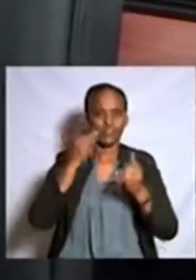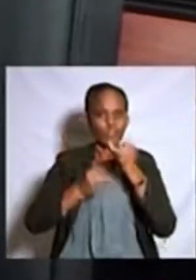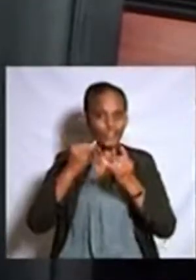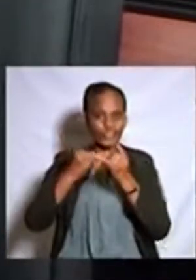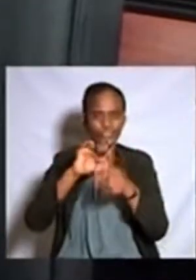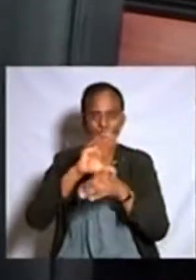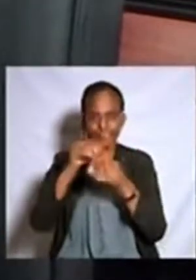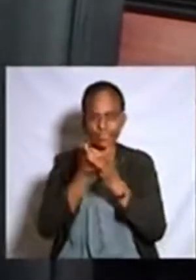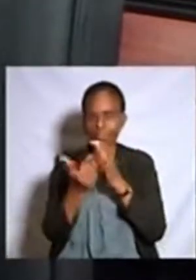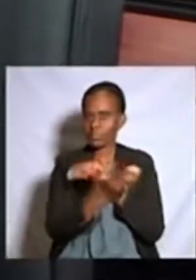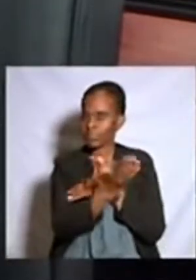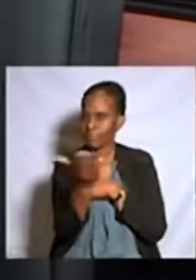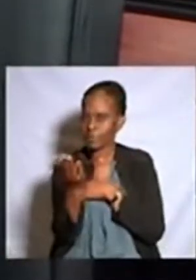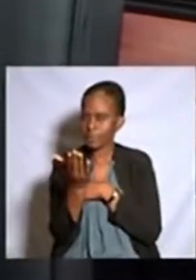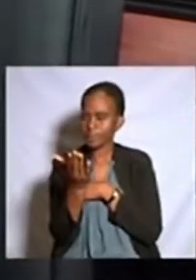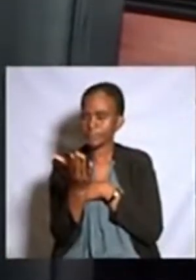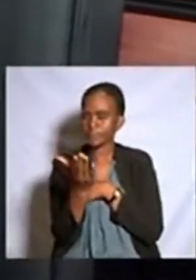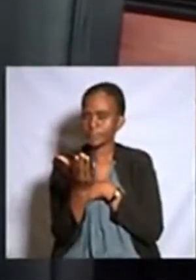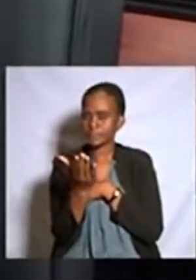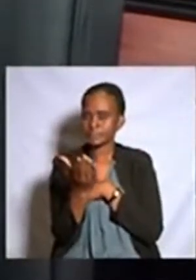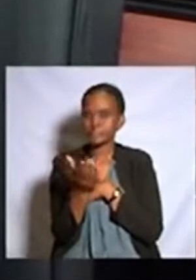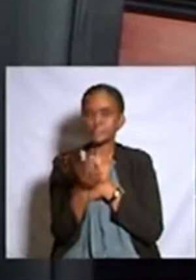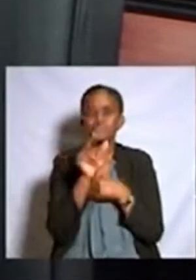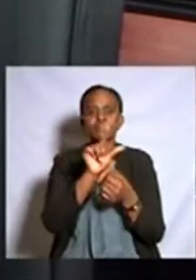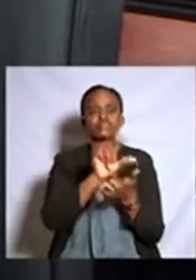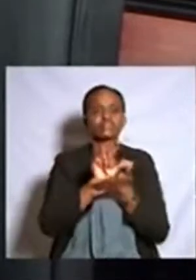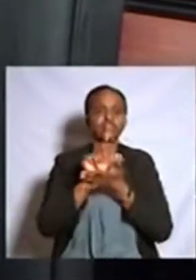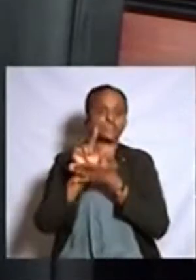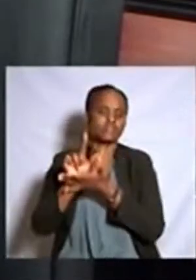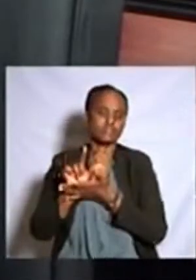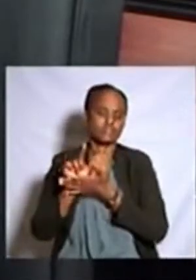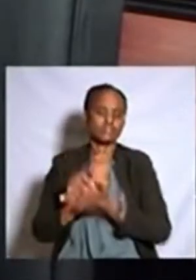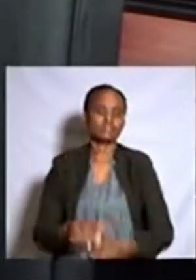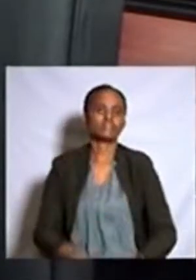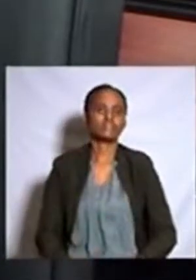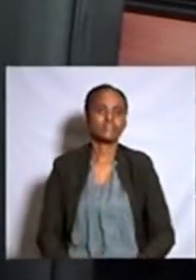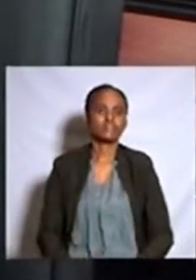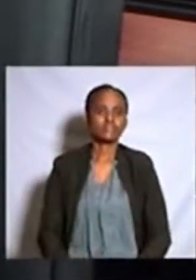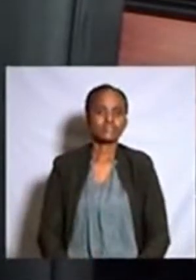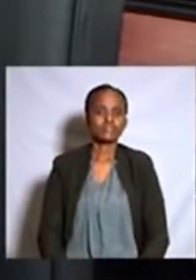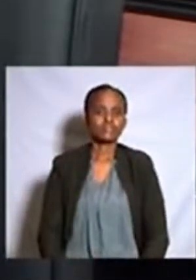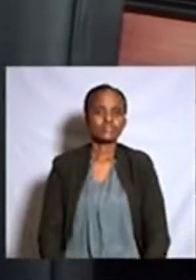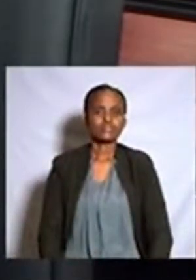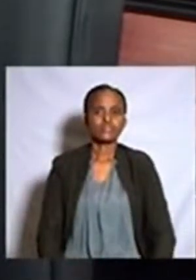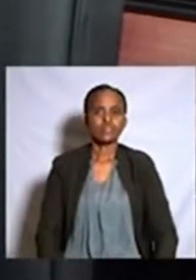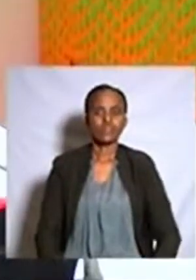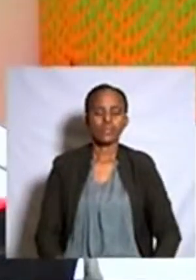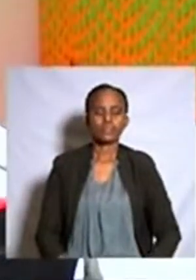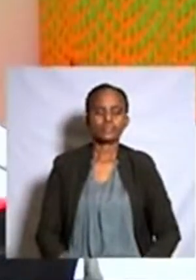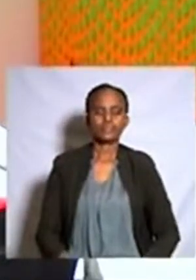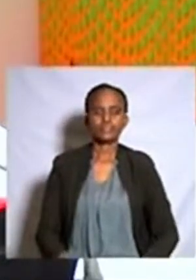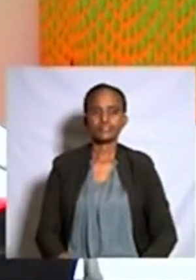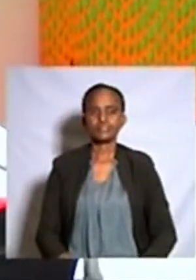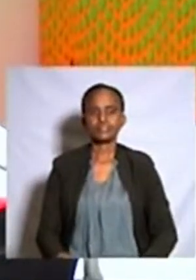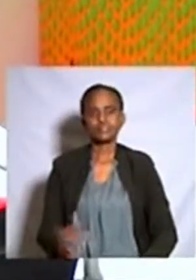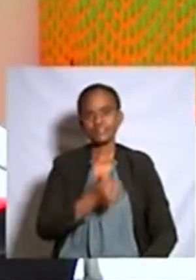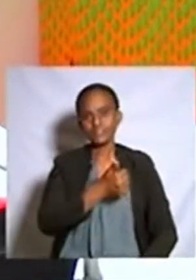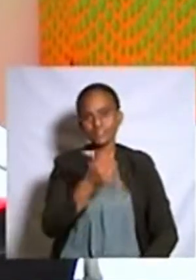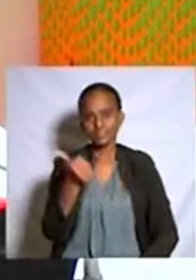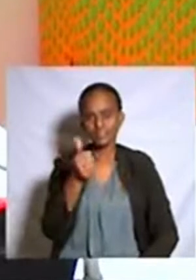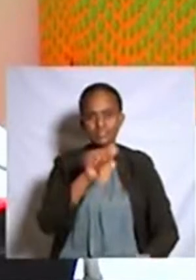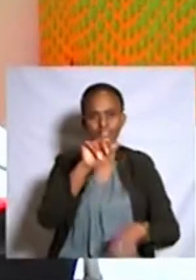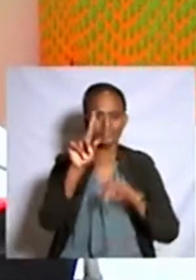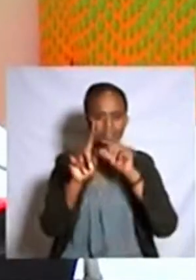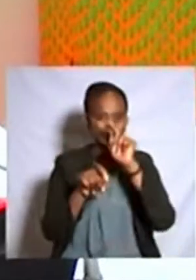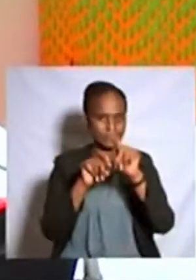all these outstanding mortgages. And then I think the other question which was